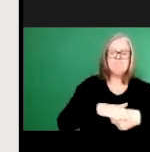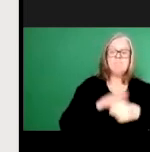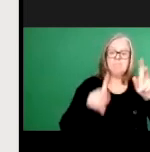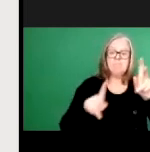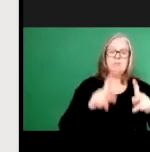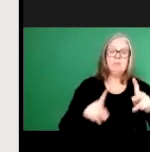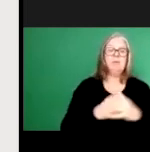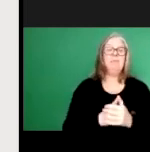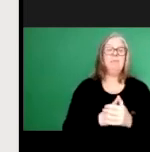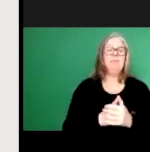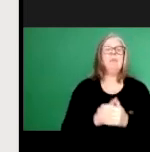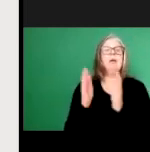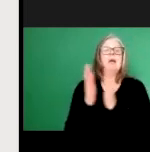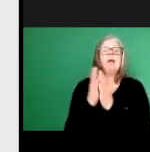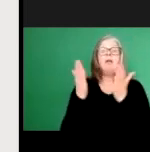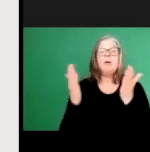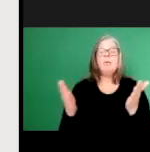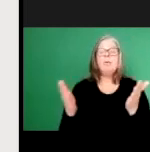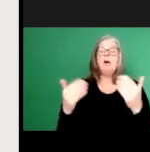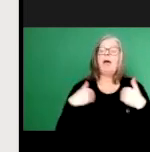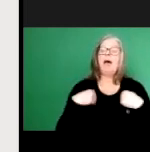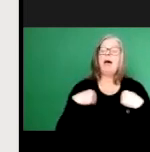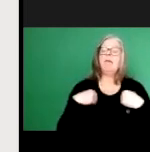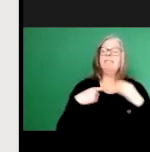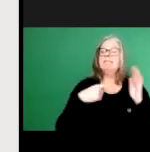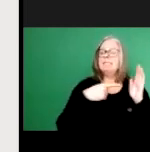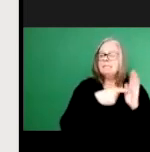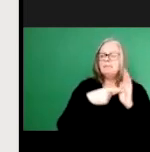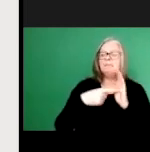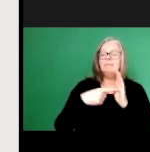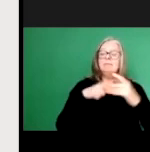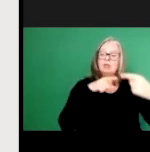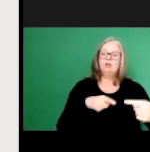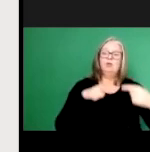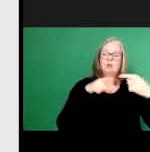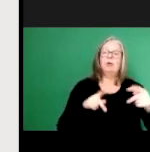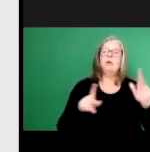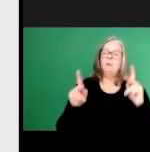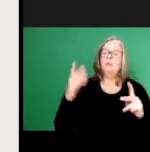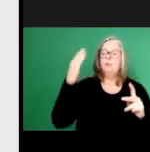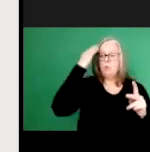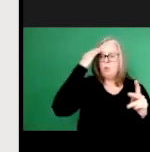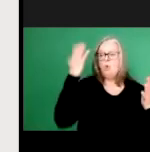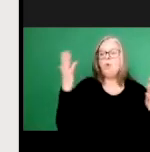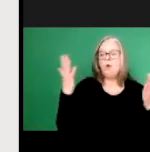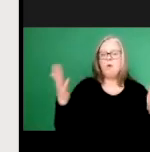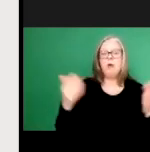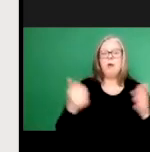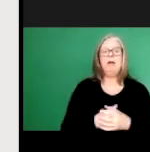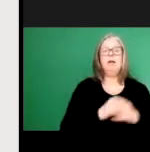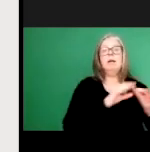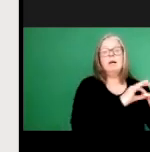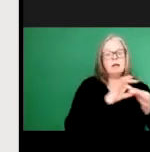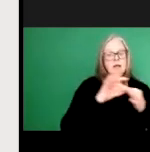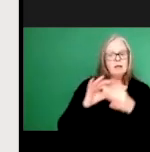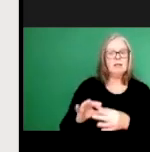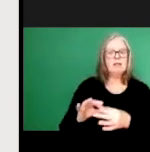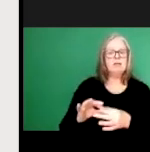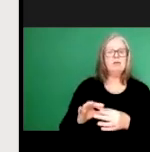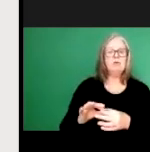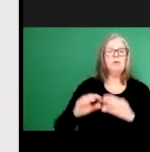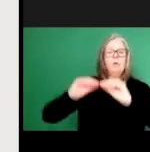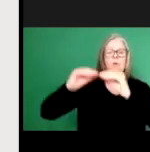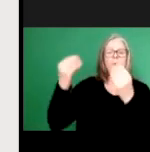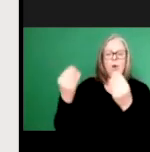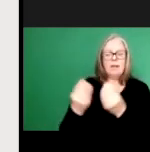um, struggles, struggles, which many people are more familiar with, um, linking it with an anchor organization